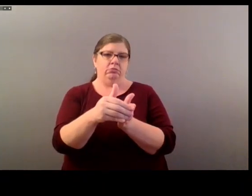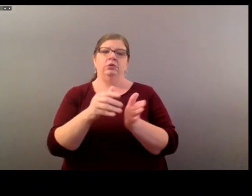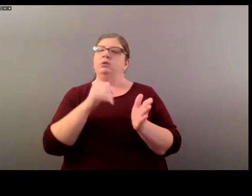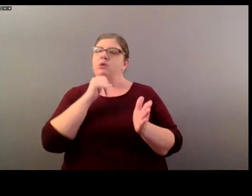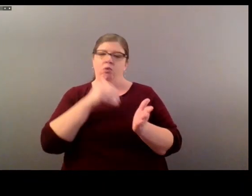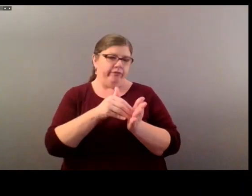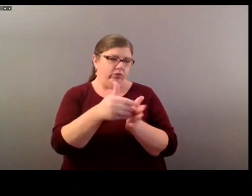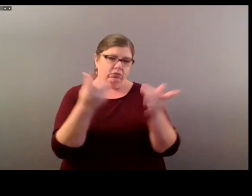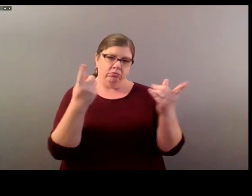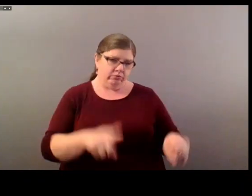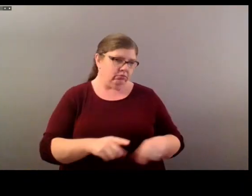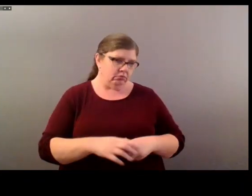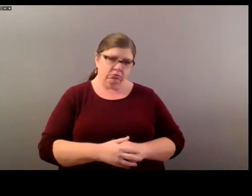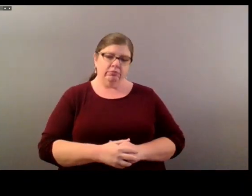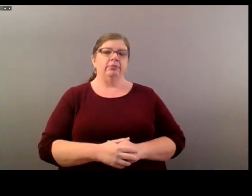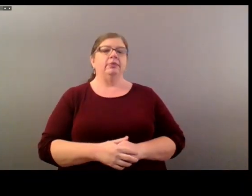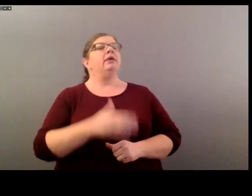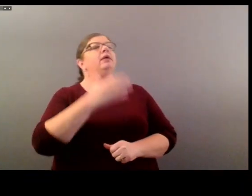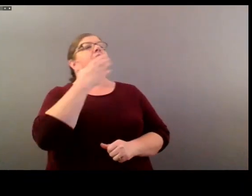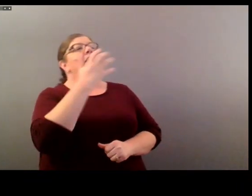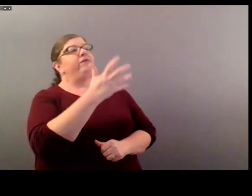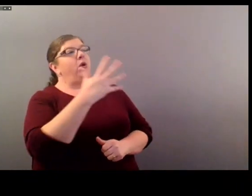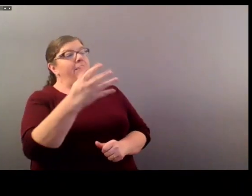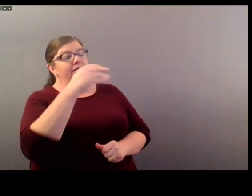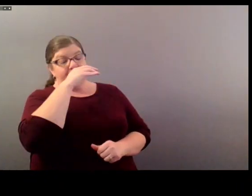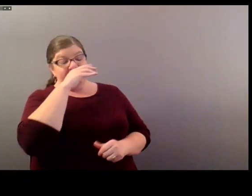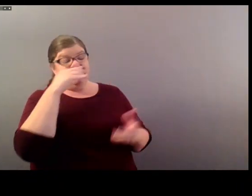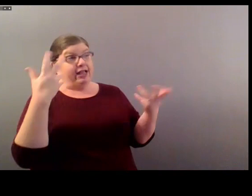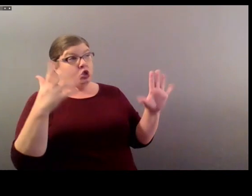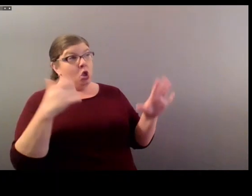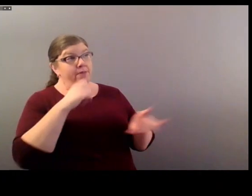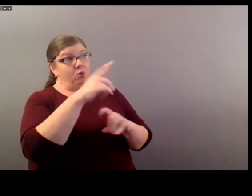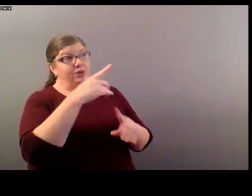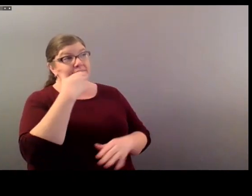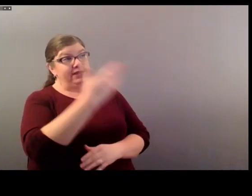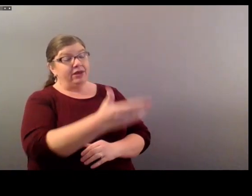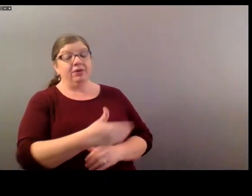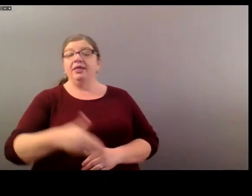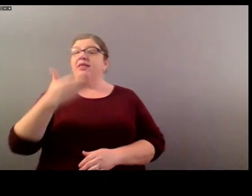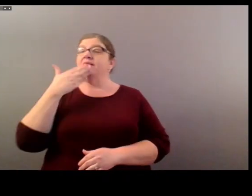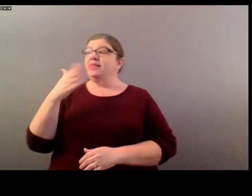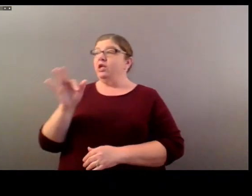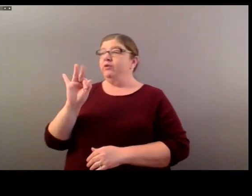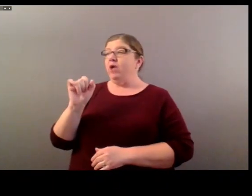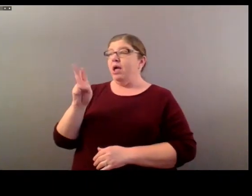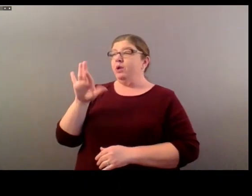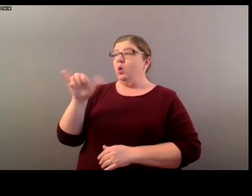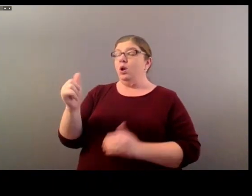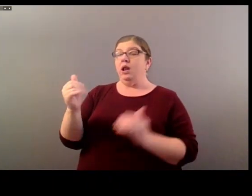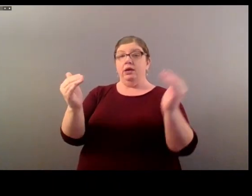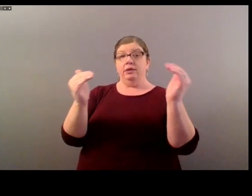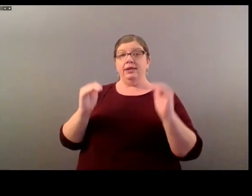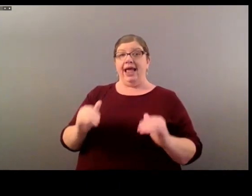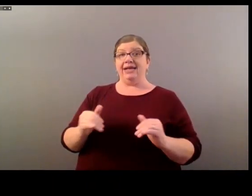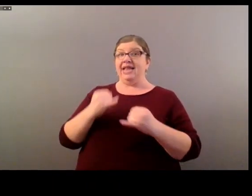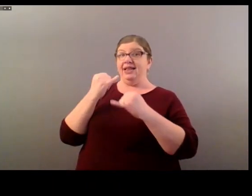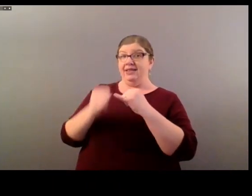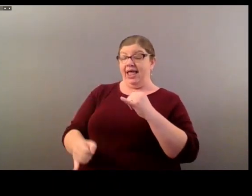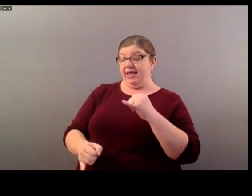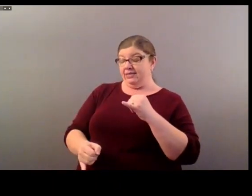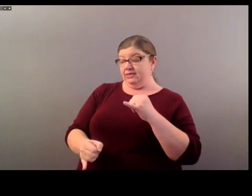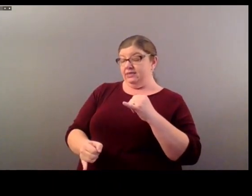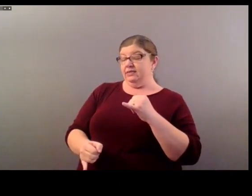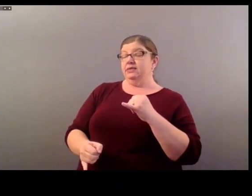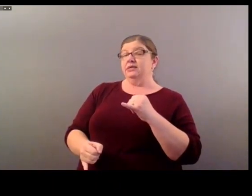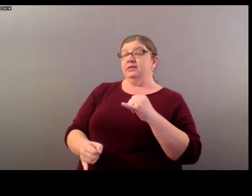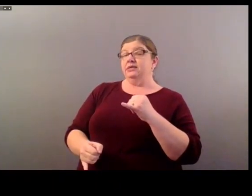Okay, thank you very much. That's all. Thank you. Thank you, Fabiola. And next up and last is going